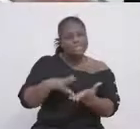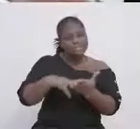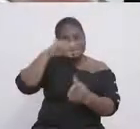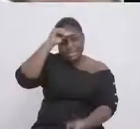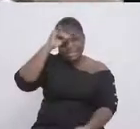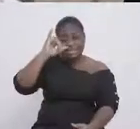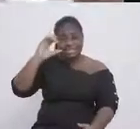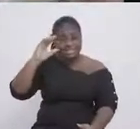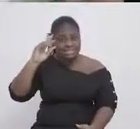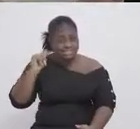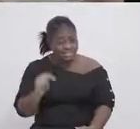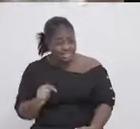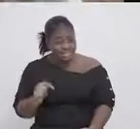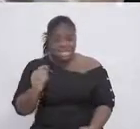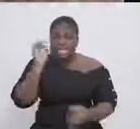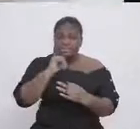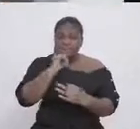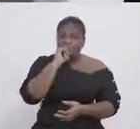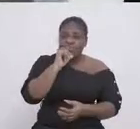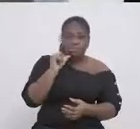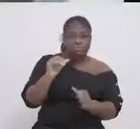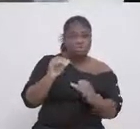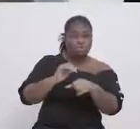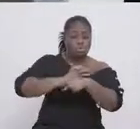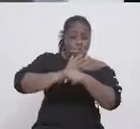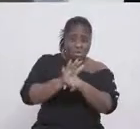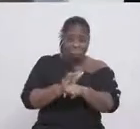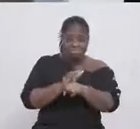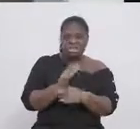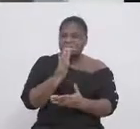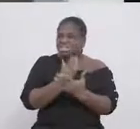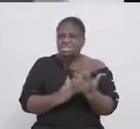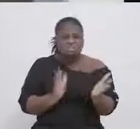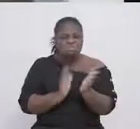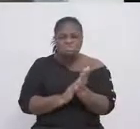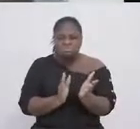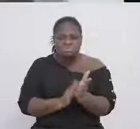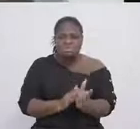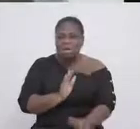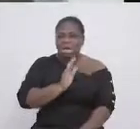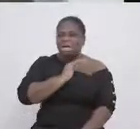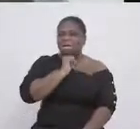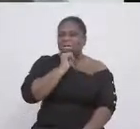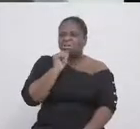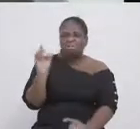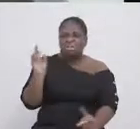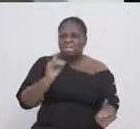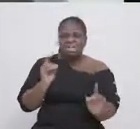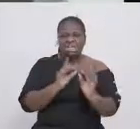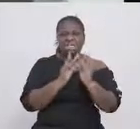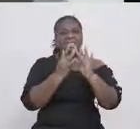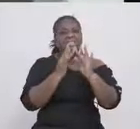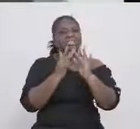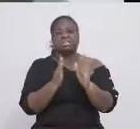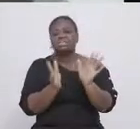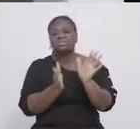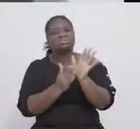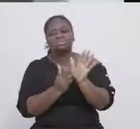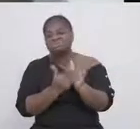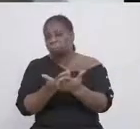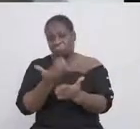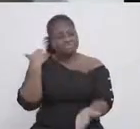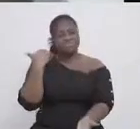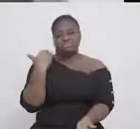Had it not even been for Corona, some schools wouldn't have even done online schooling